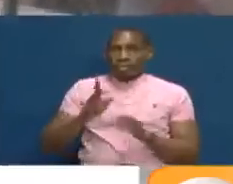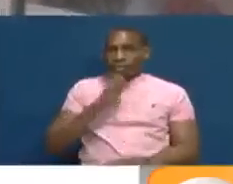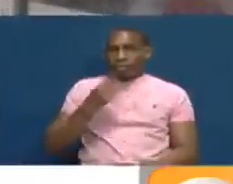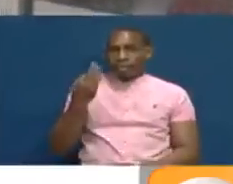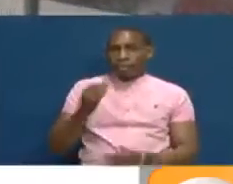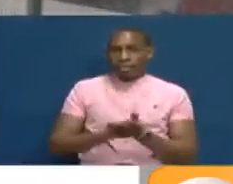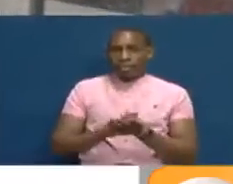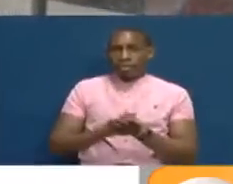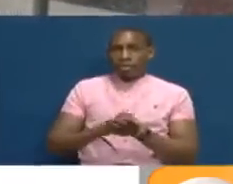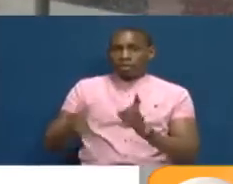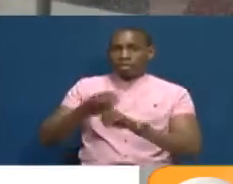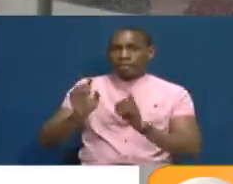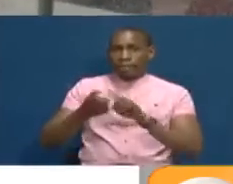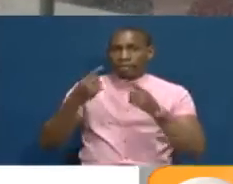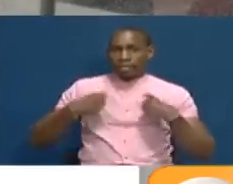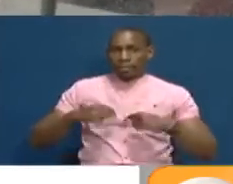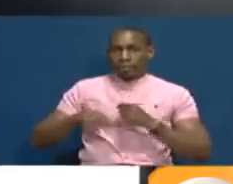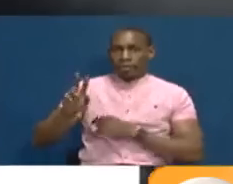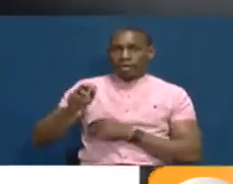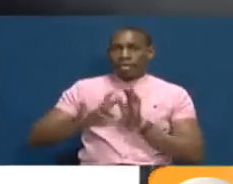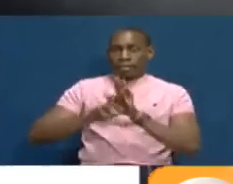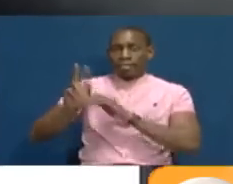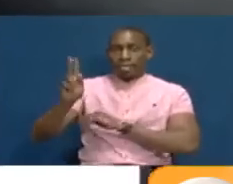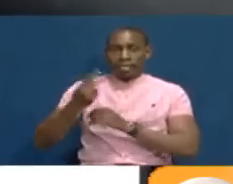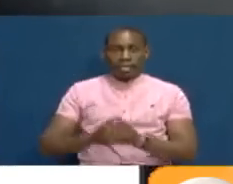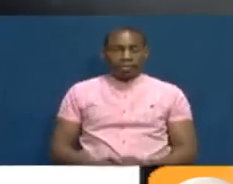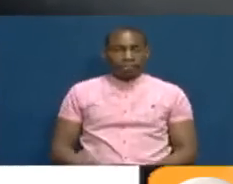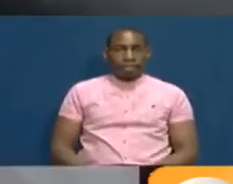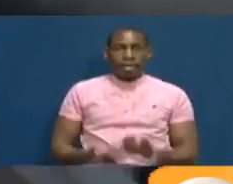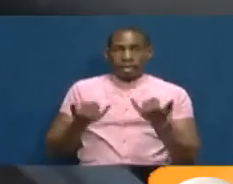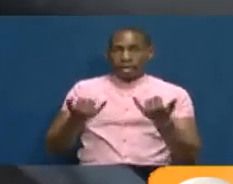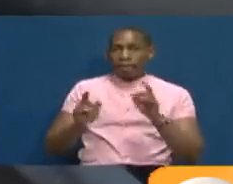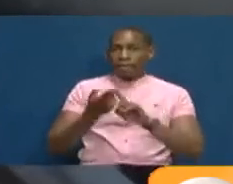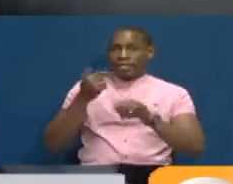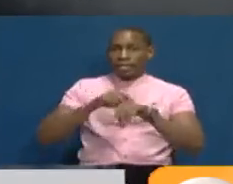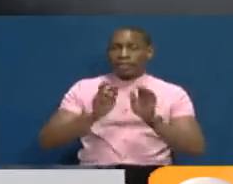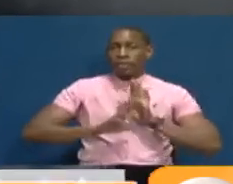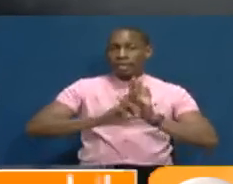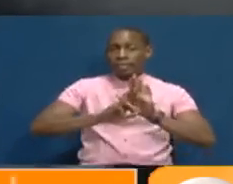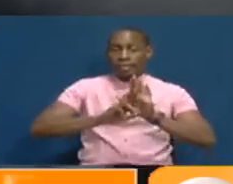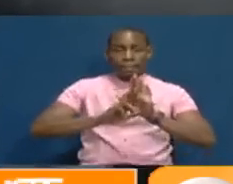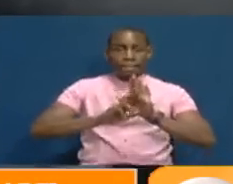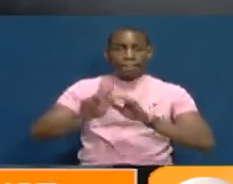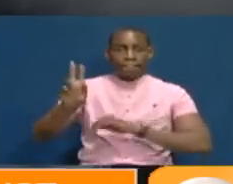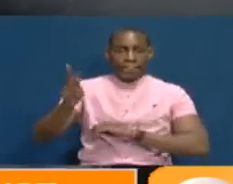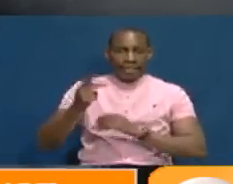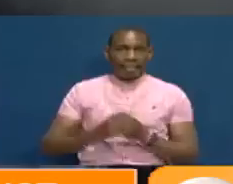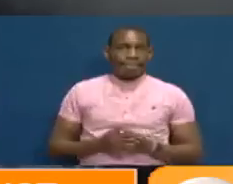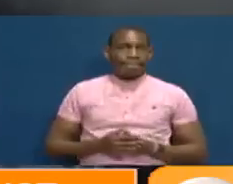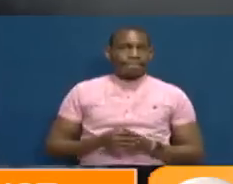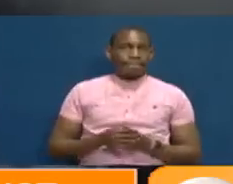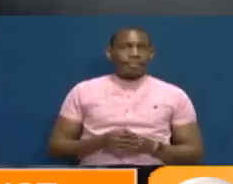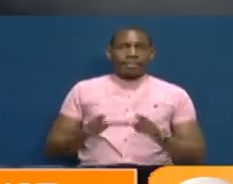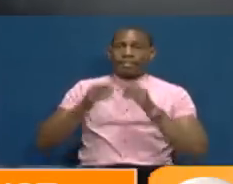third to win his first medal in Kenyan colors. For hii ni marango ya kwanza ku represent Kenya